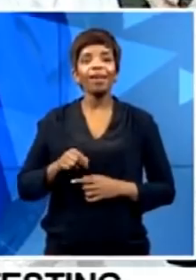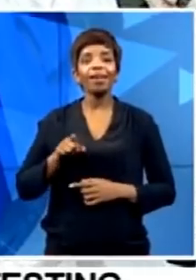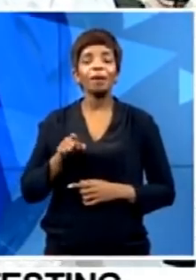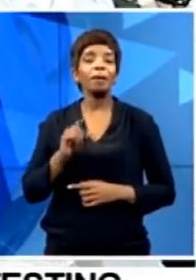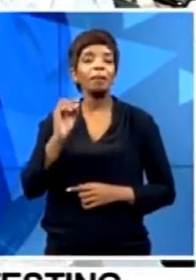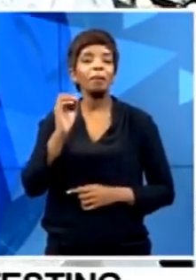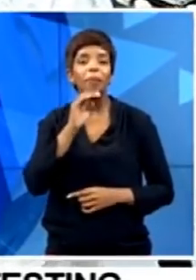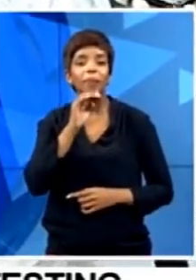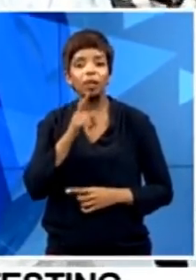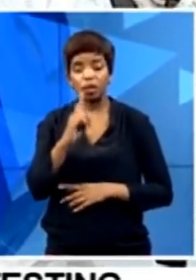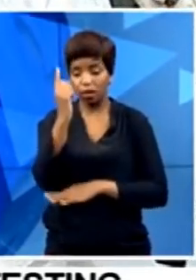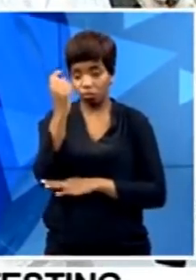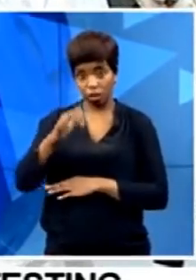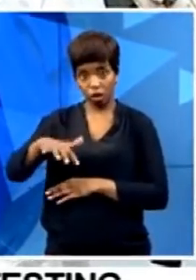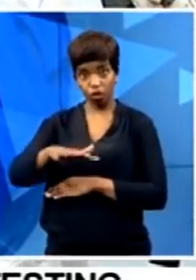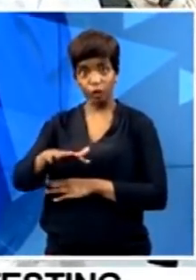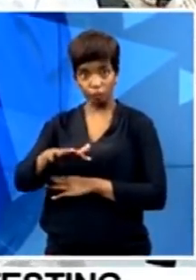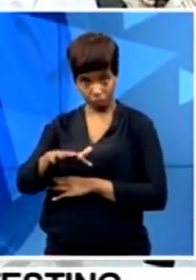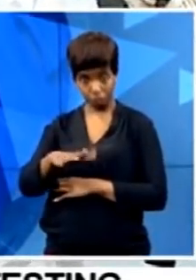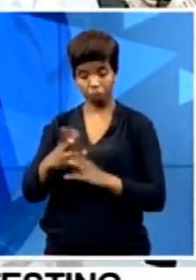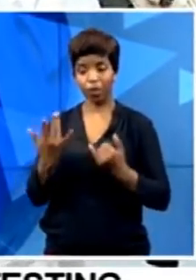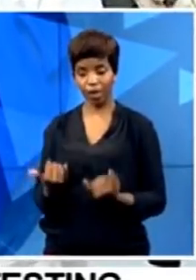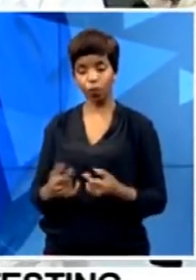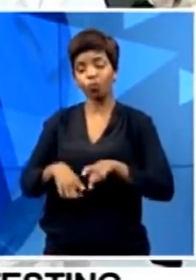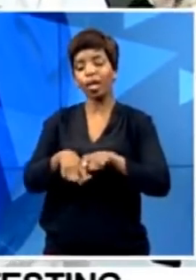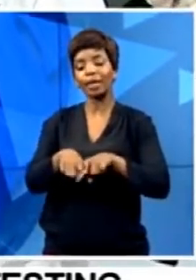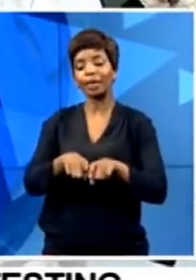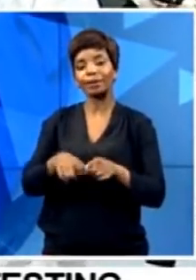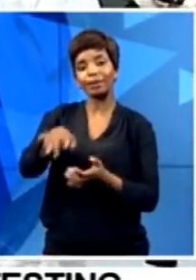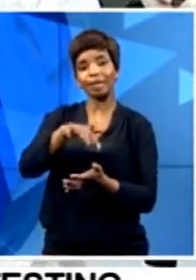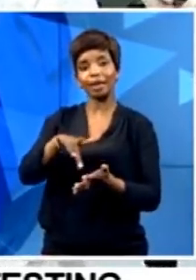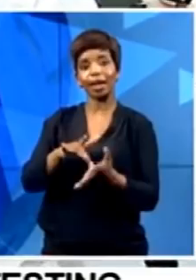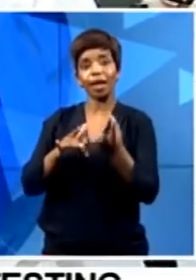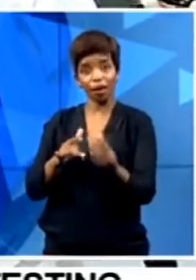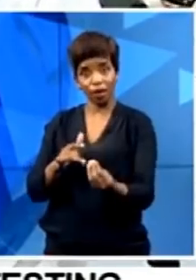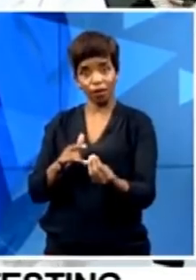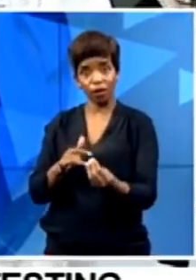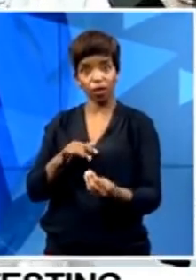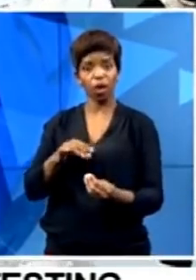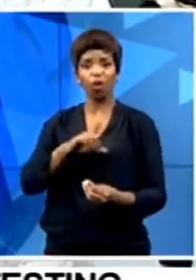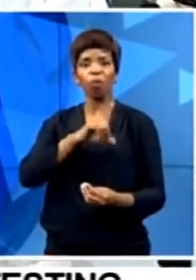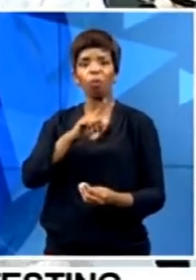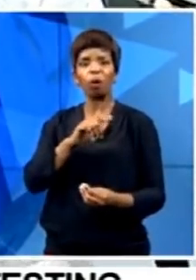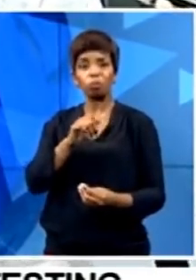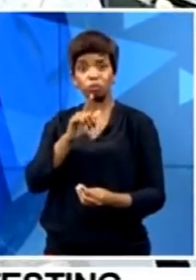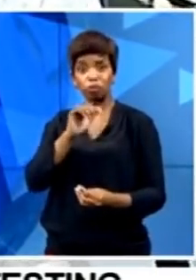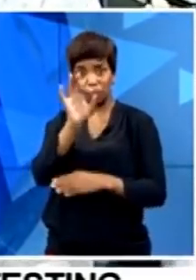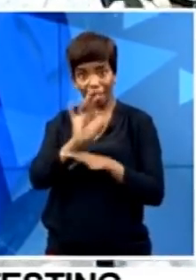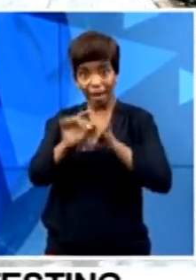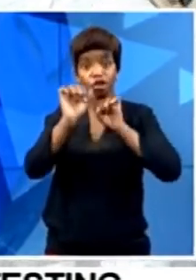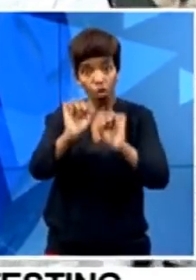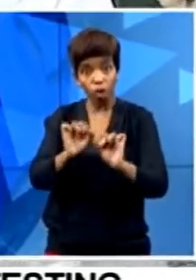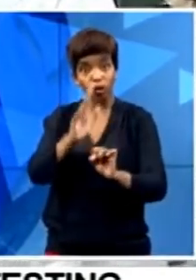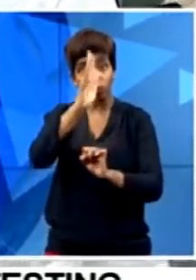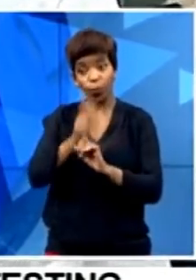now have a testing center, is there a plan to go out first to educate the people, especially in the rural areas, about this pandemic? Because a lot of misconception among our